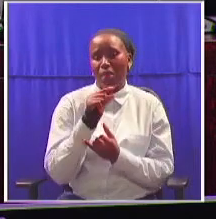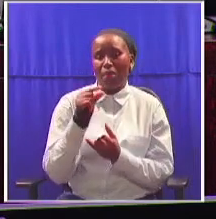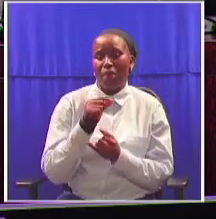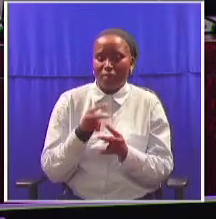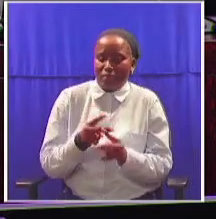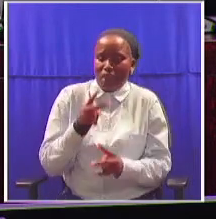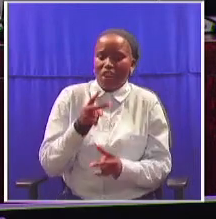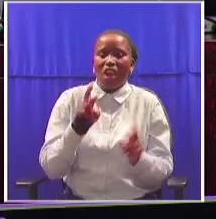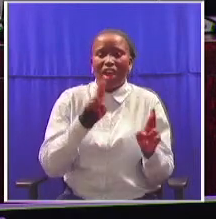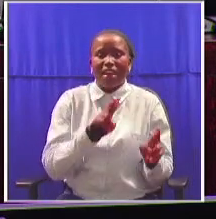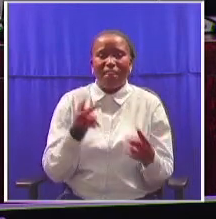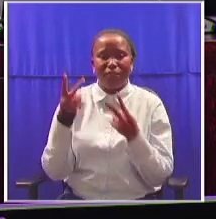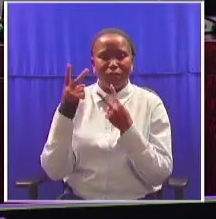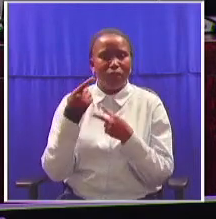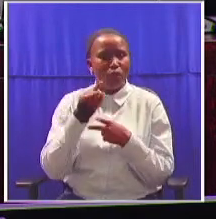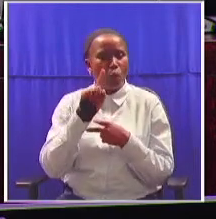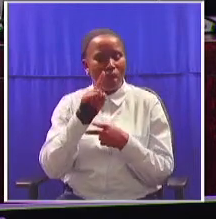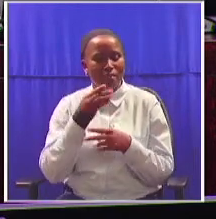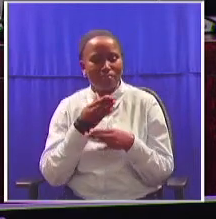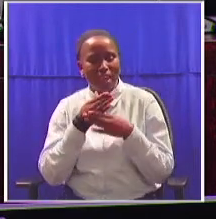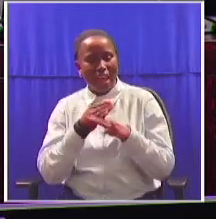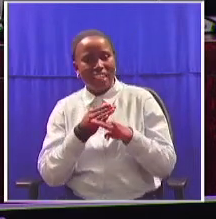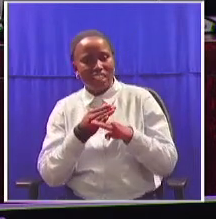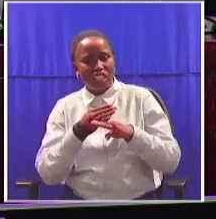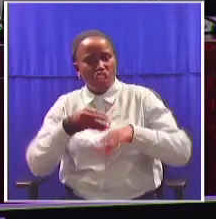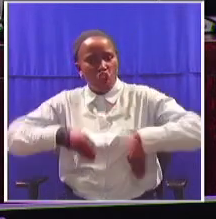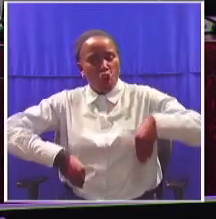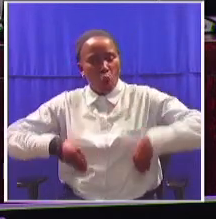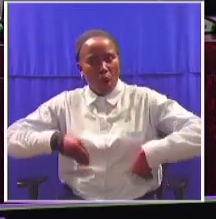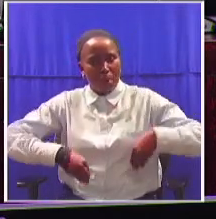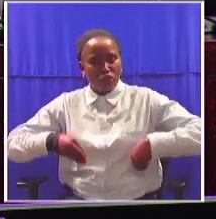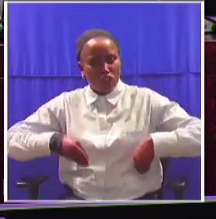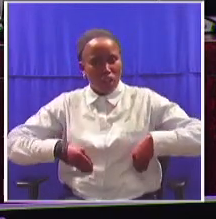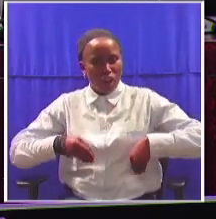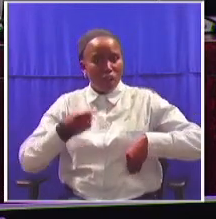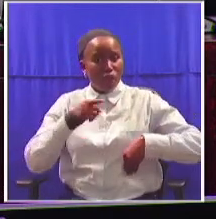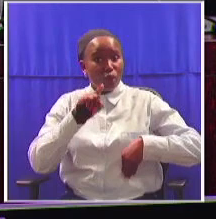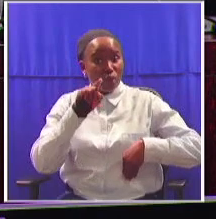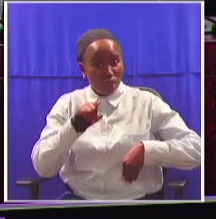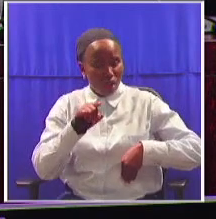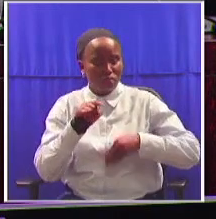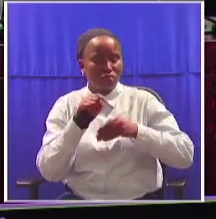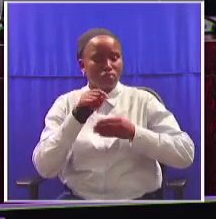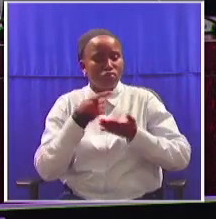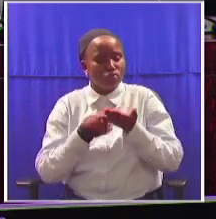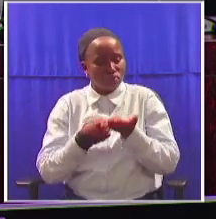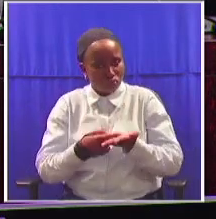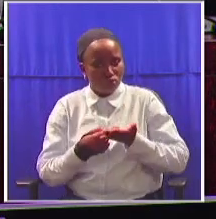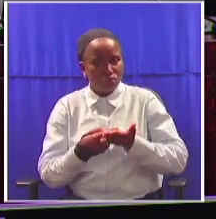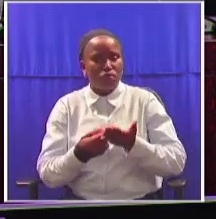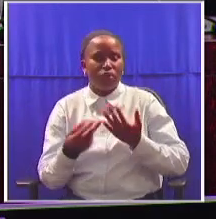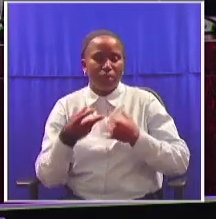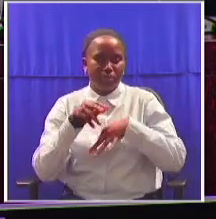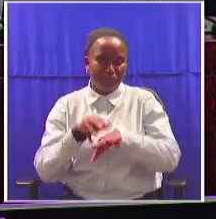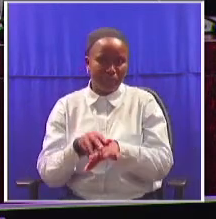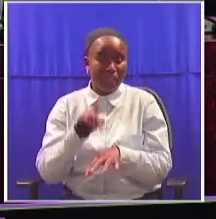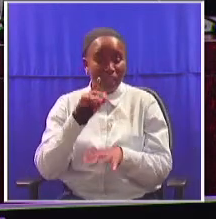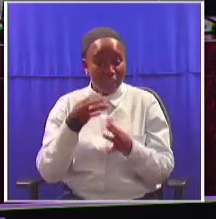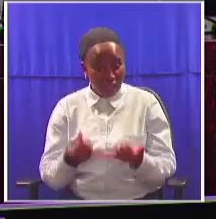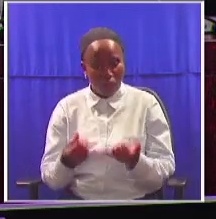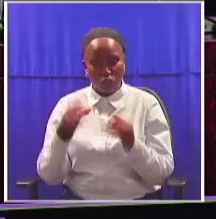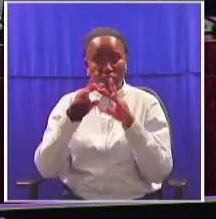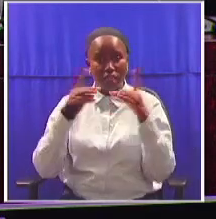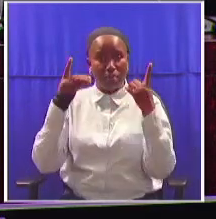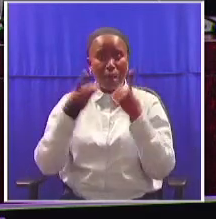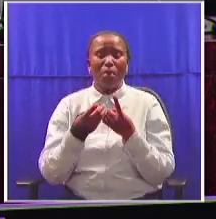of the anti-corruption architecture for consultation. The department has committed to